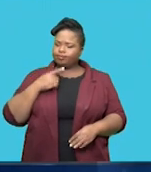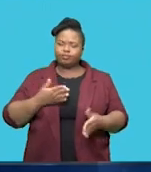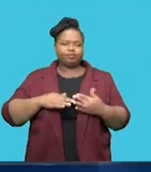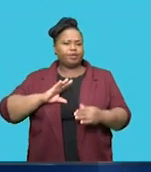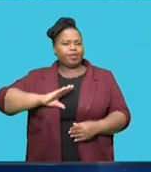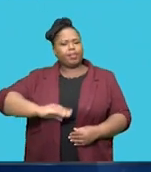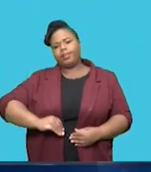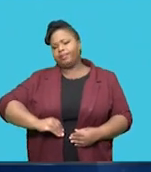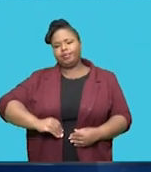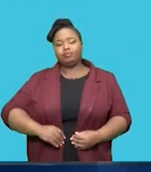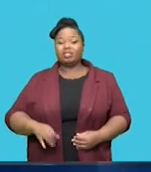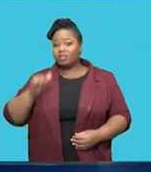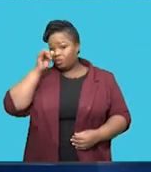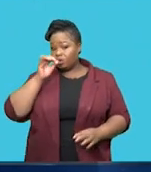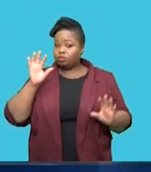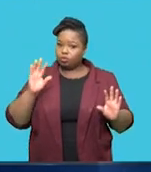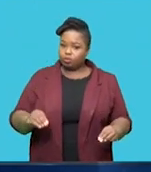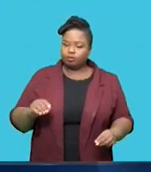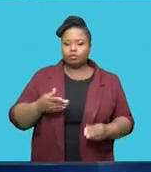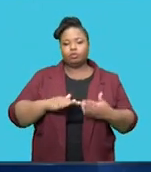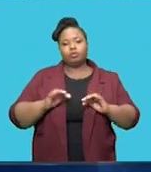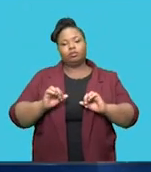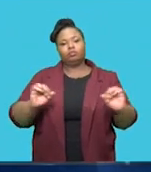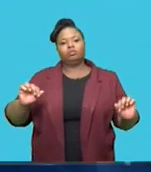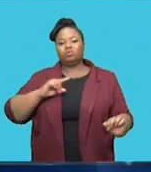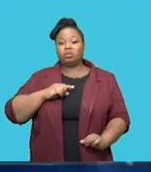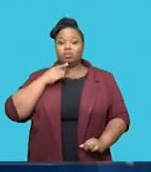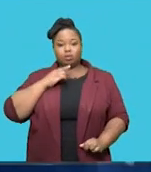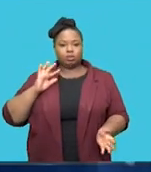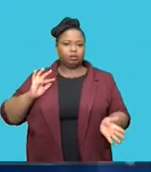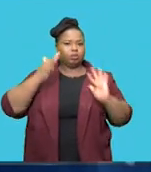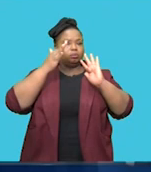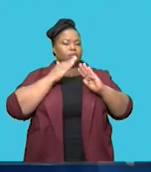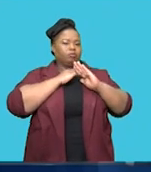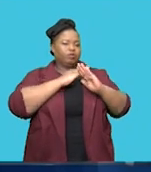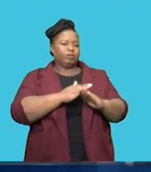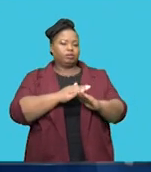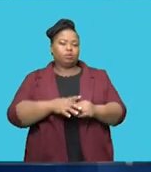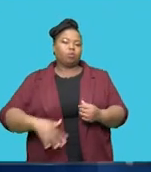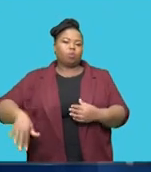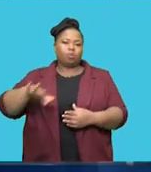lose the spirit of fighting crime in their communities, because they say disaster prevention is